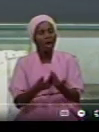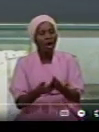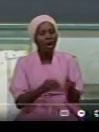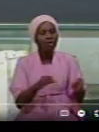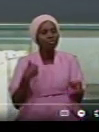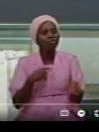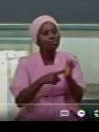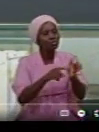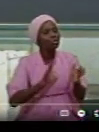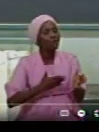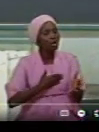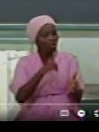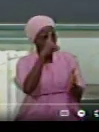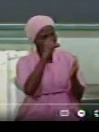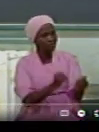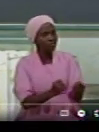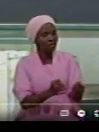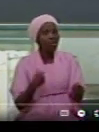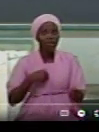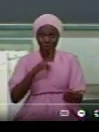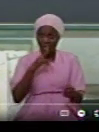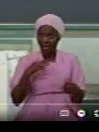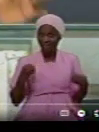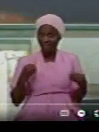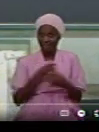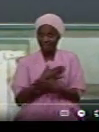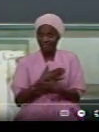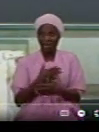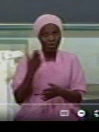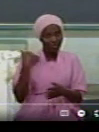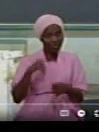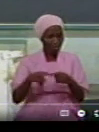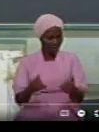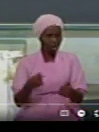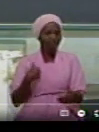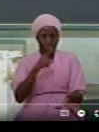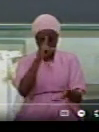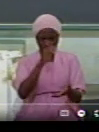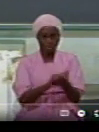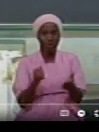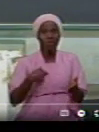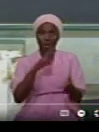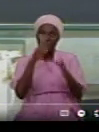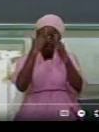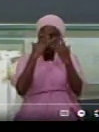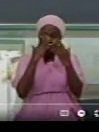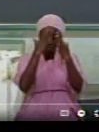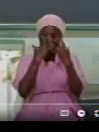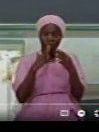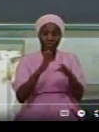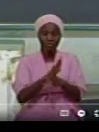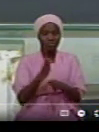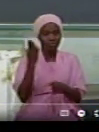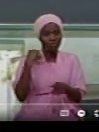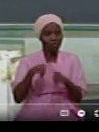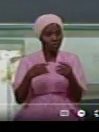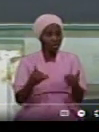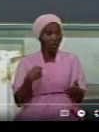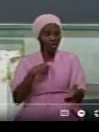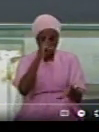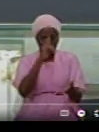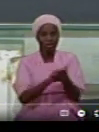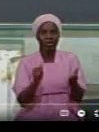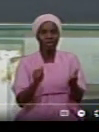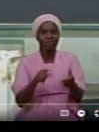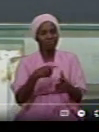We were fearful before, but now we believe. We were sorrowful before, now we believe. And they consulted, what are